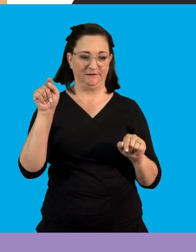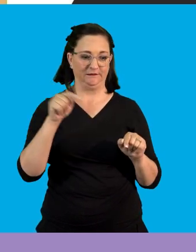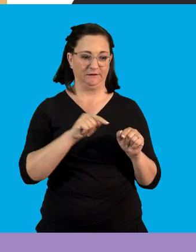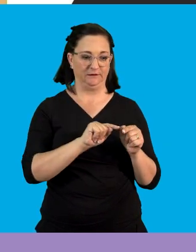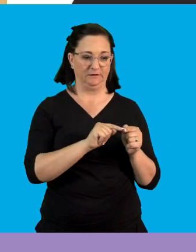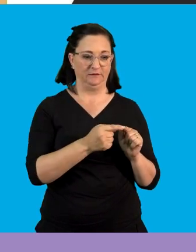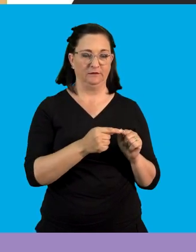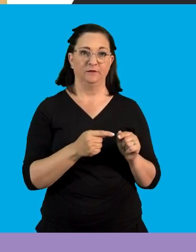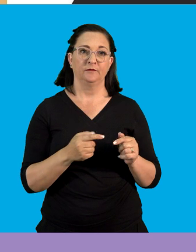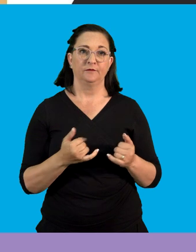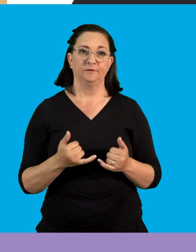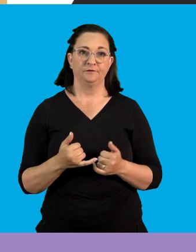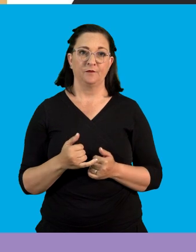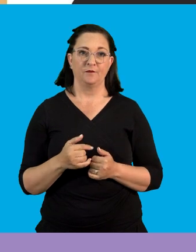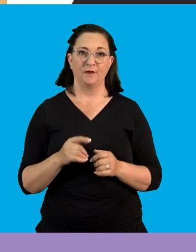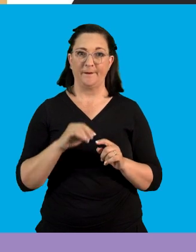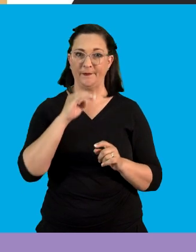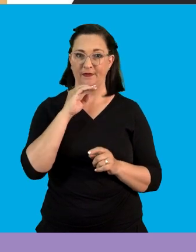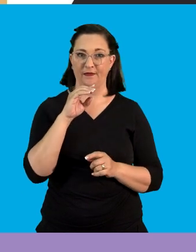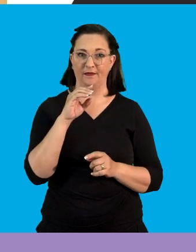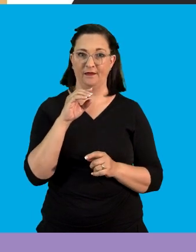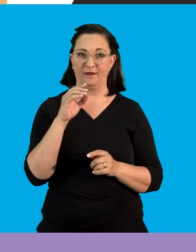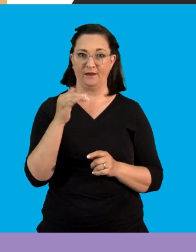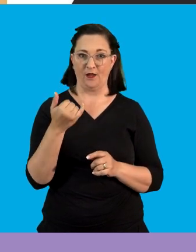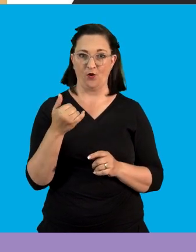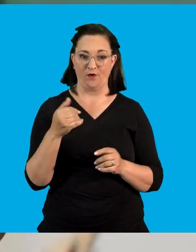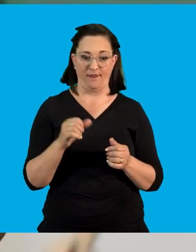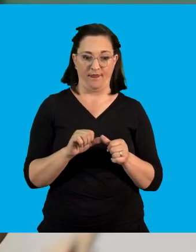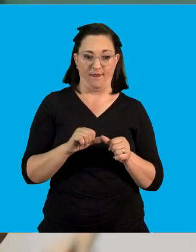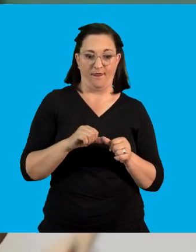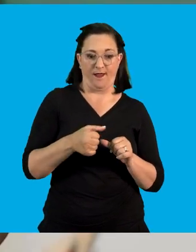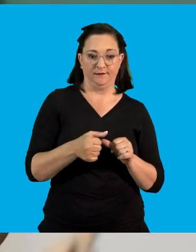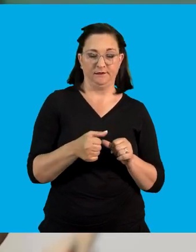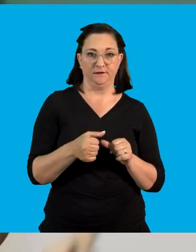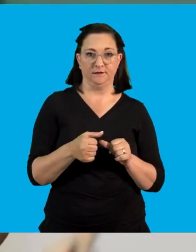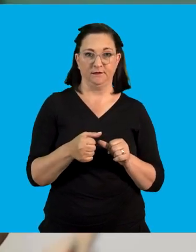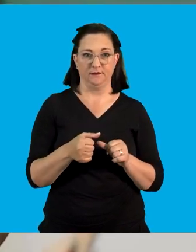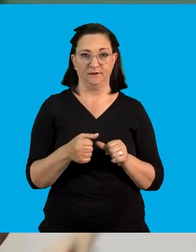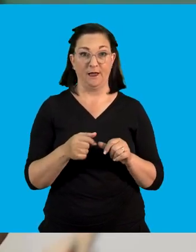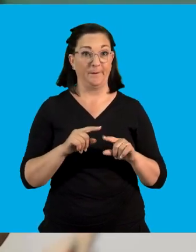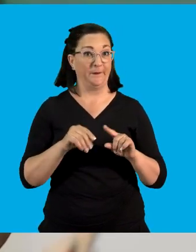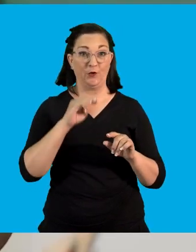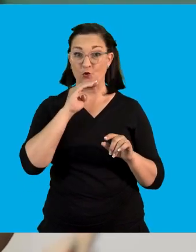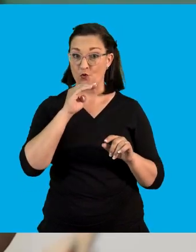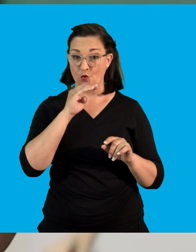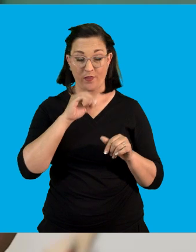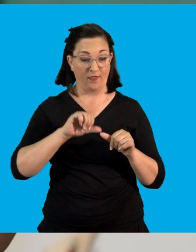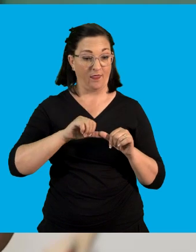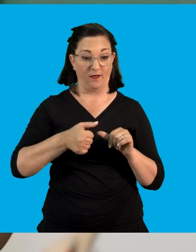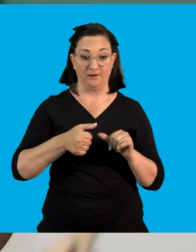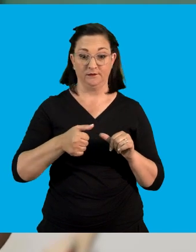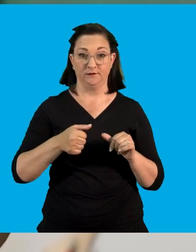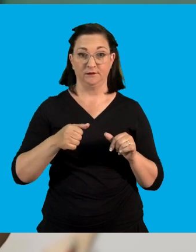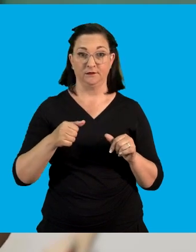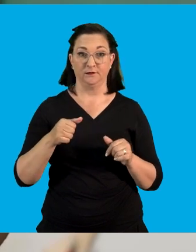to a non-adjacent vertex. Remember, adjacent means they are next to each other, and this one is